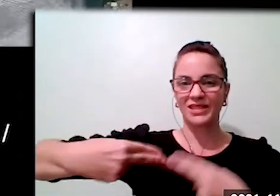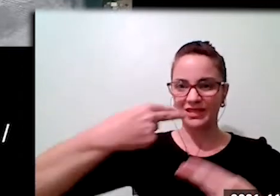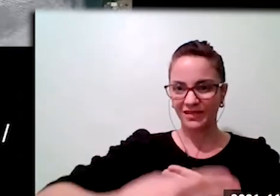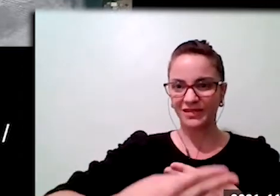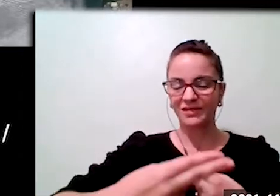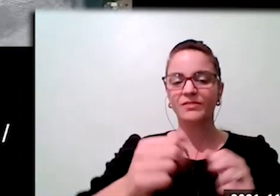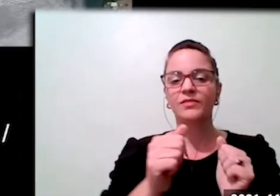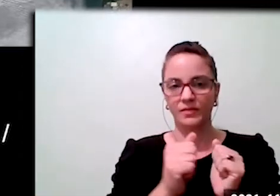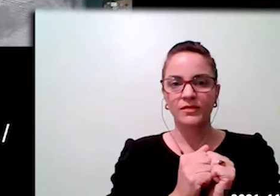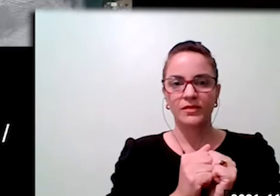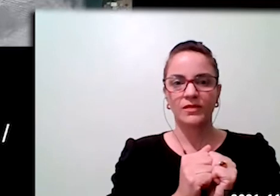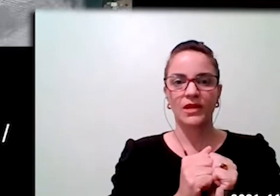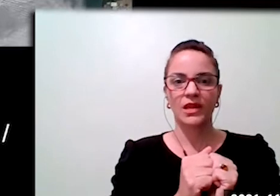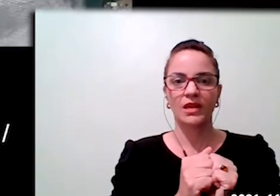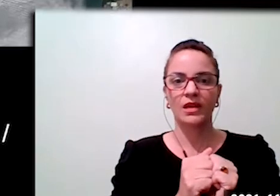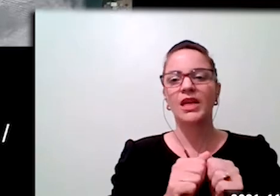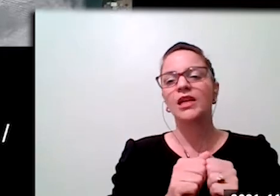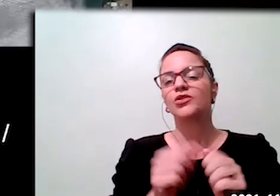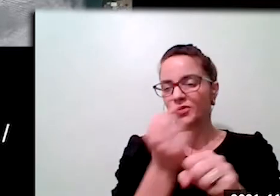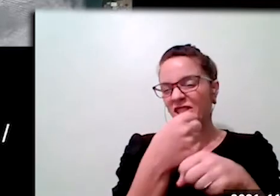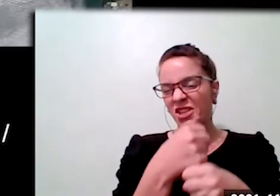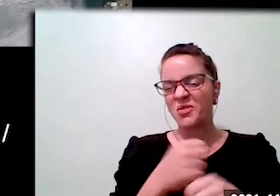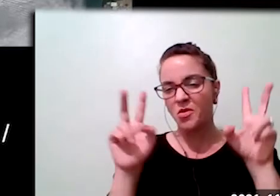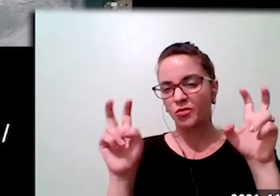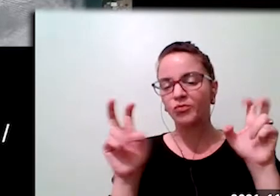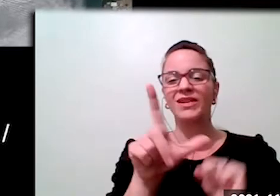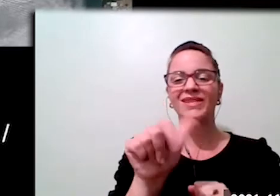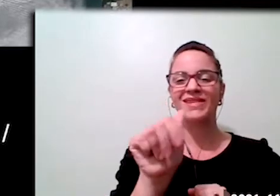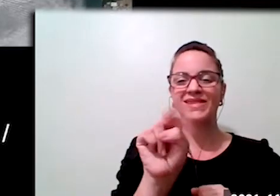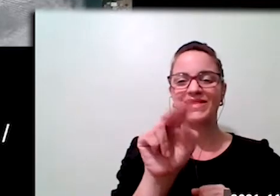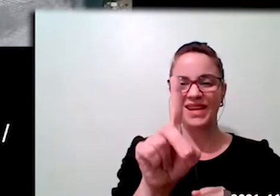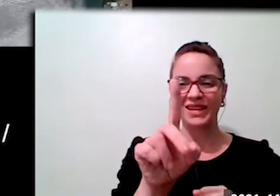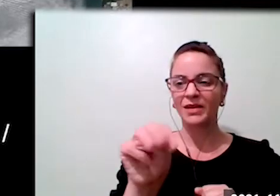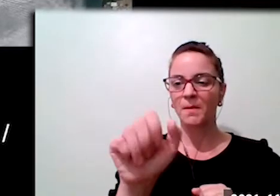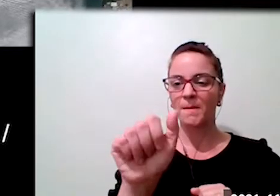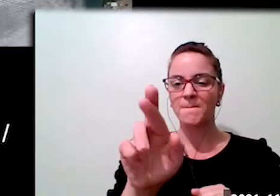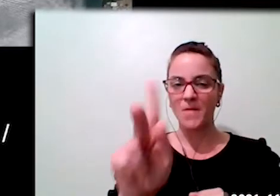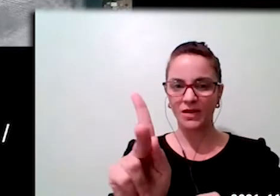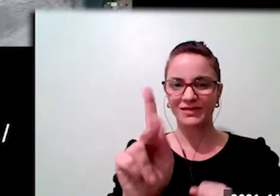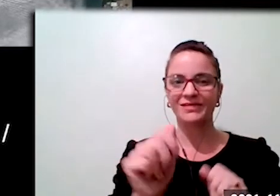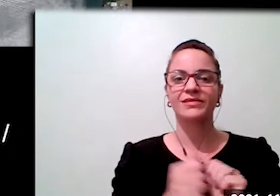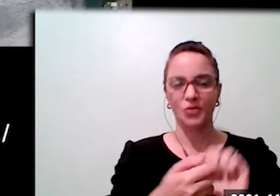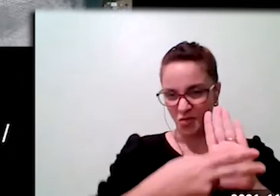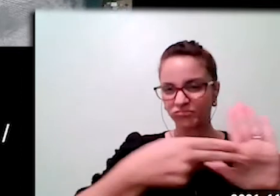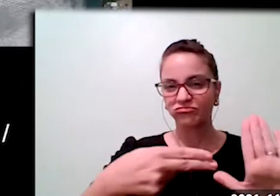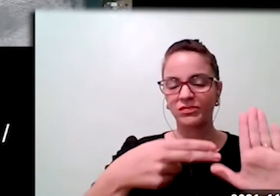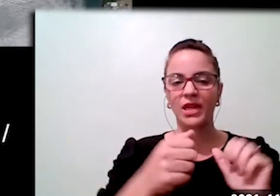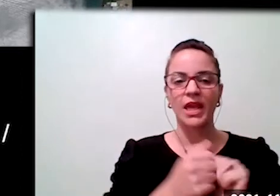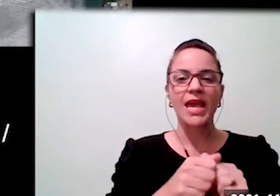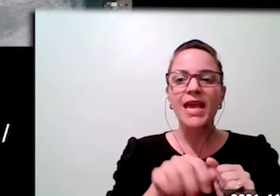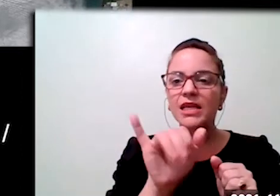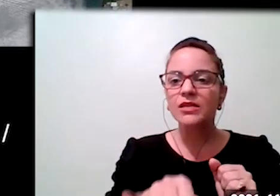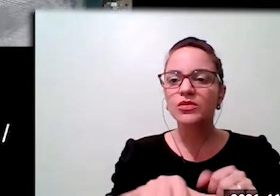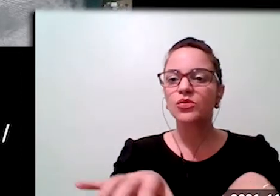landmark. That this is a kind of a higher level, the highest level that the United States